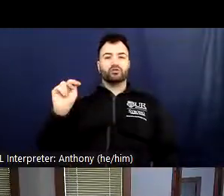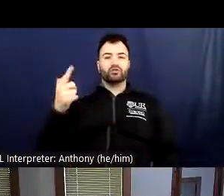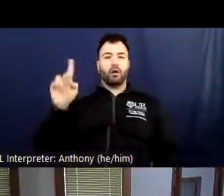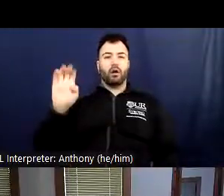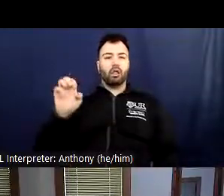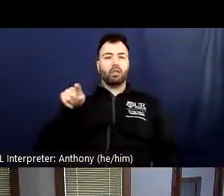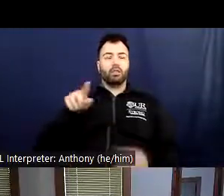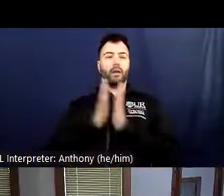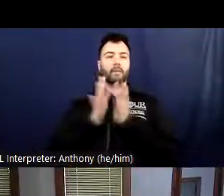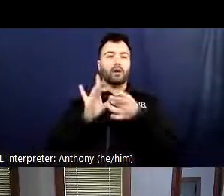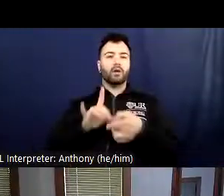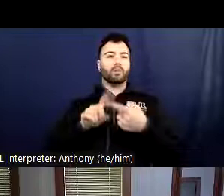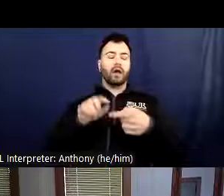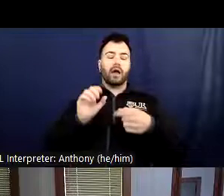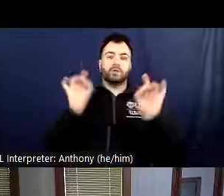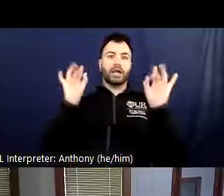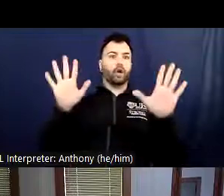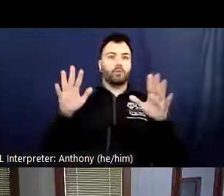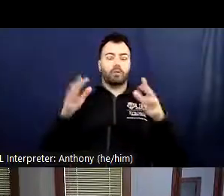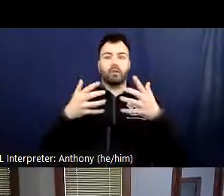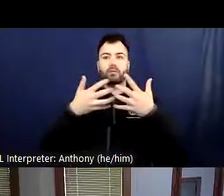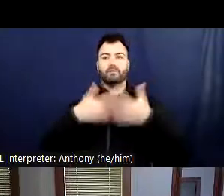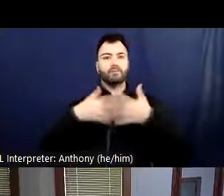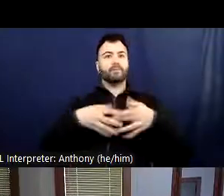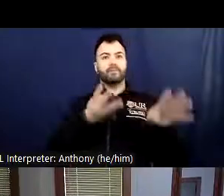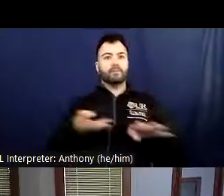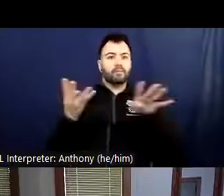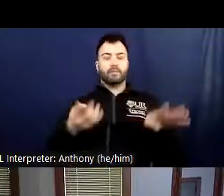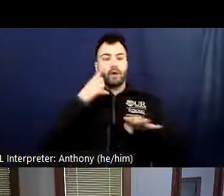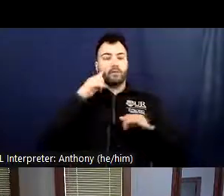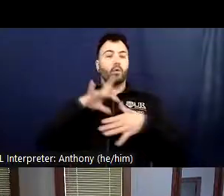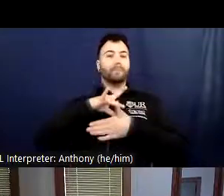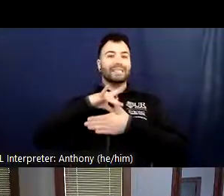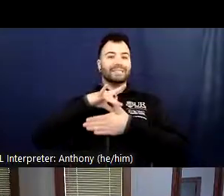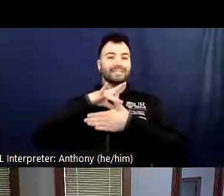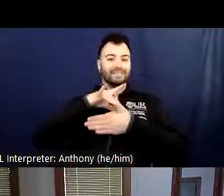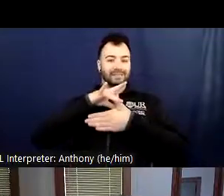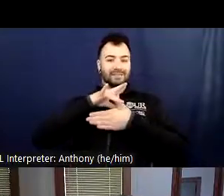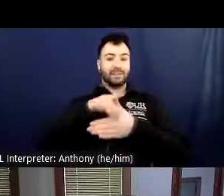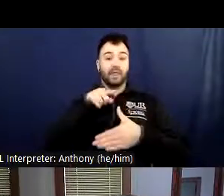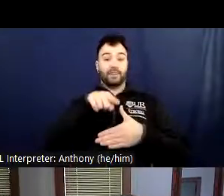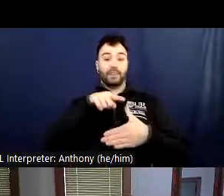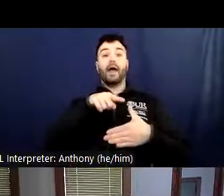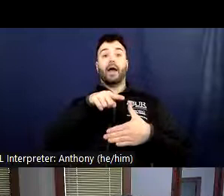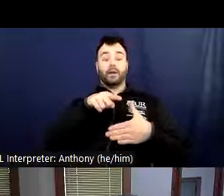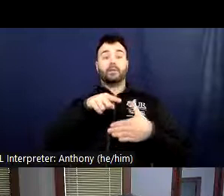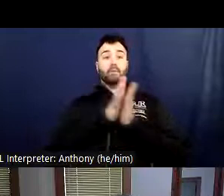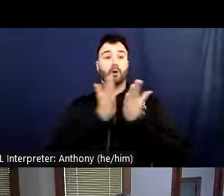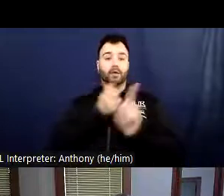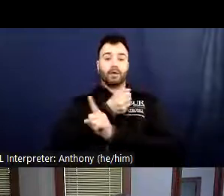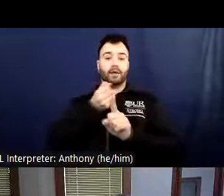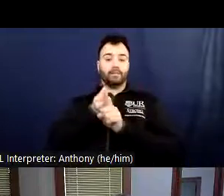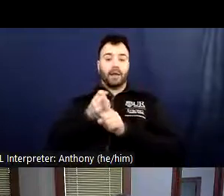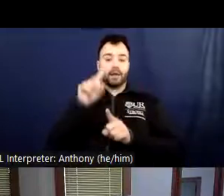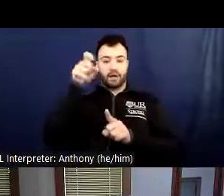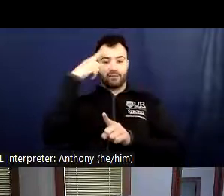Act. The most important part of it that related to drugs was actually that drug labels had to say exactly